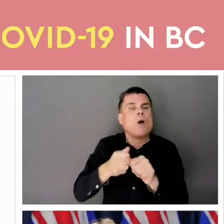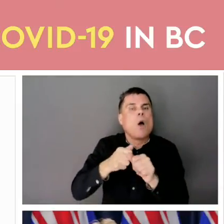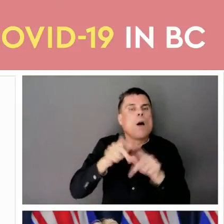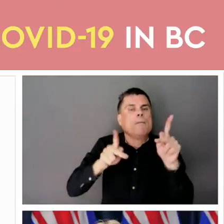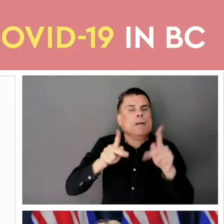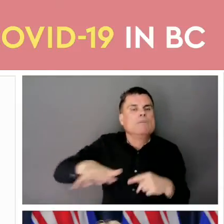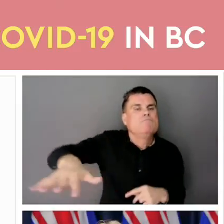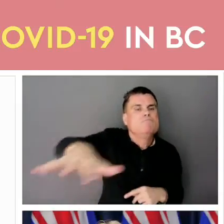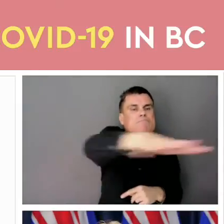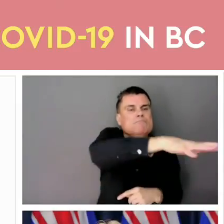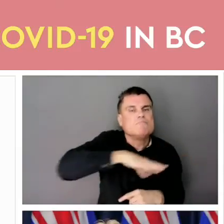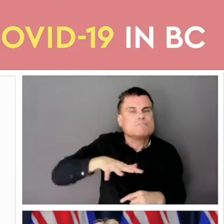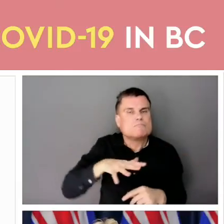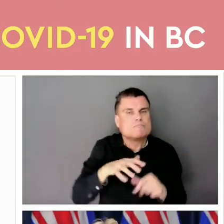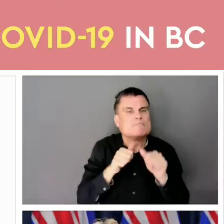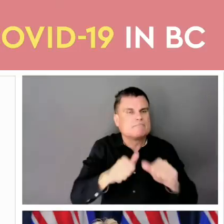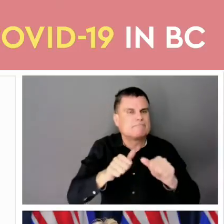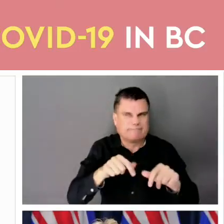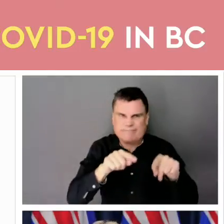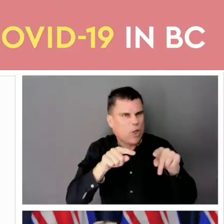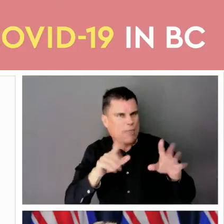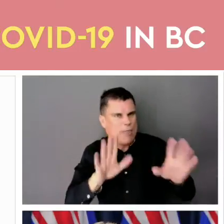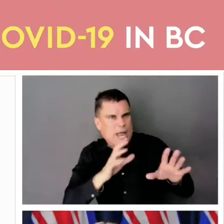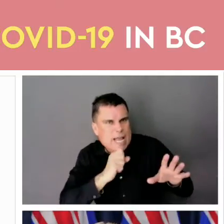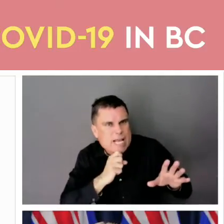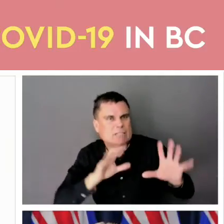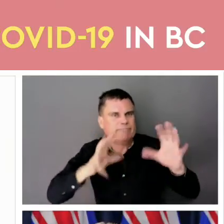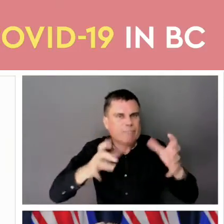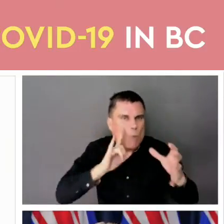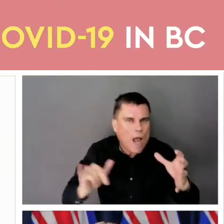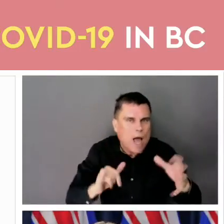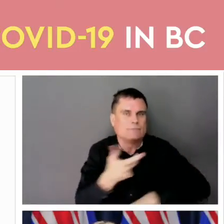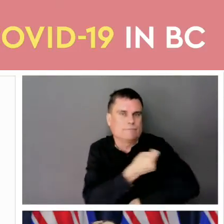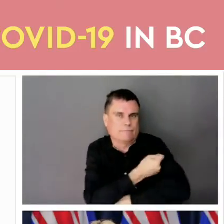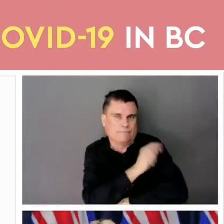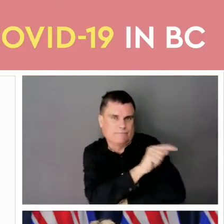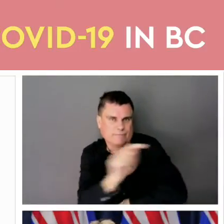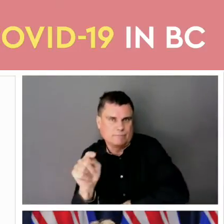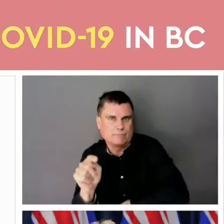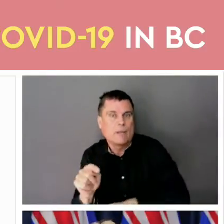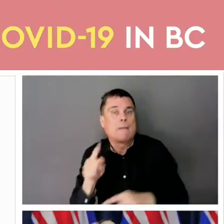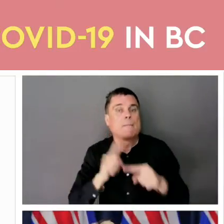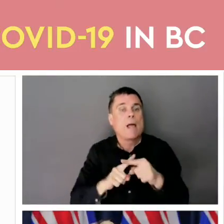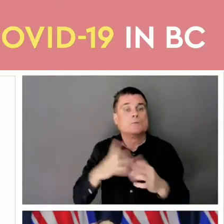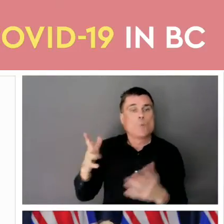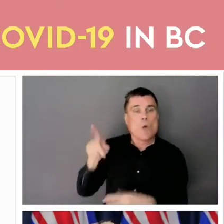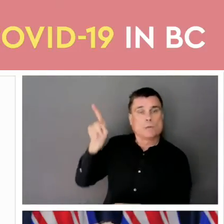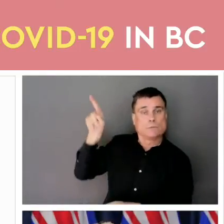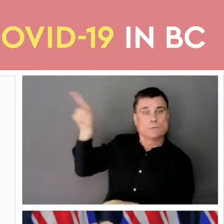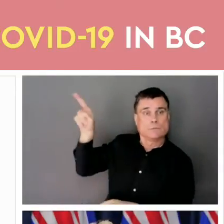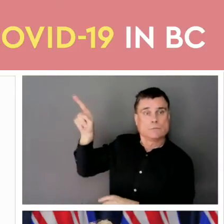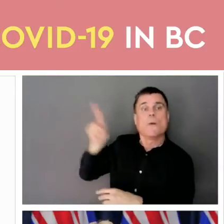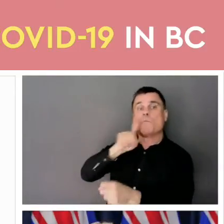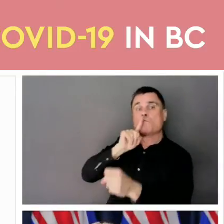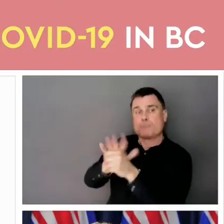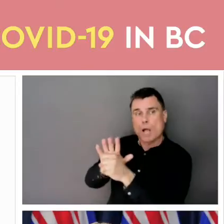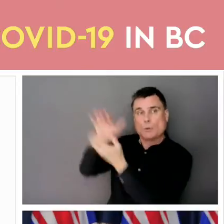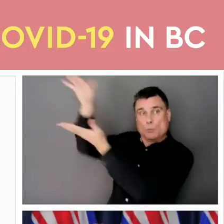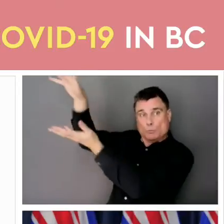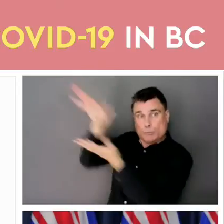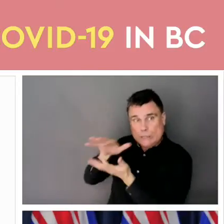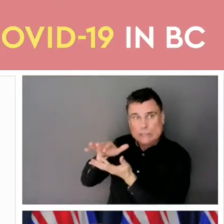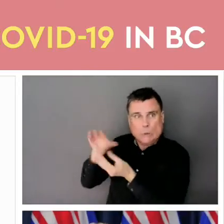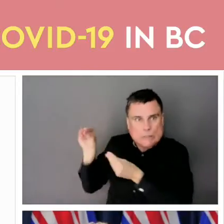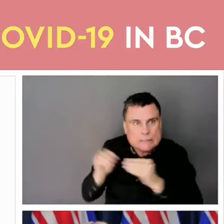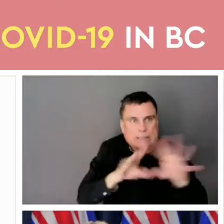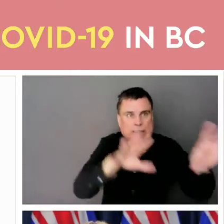vaccines and what we have been committed to receive here in British Columbia over the next few months. So it starts with,